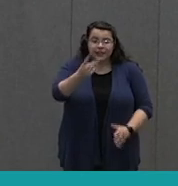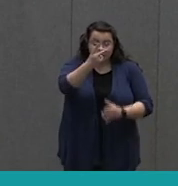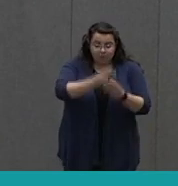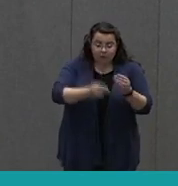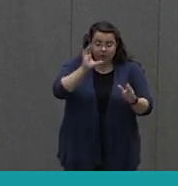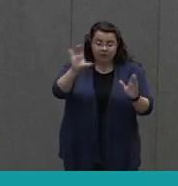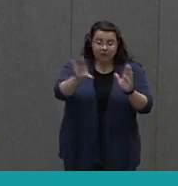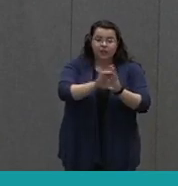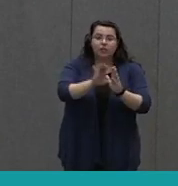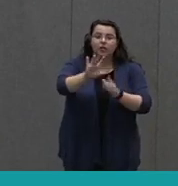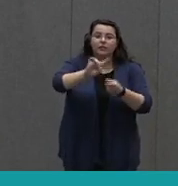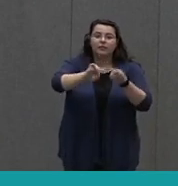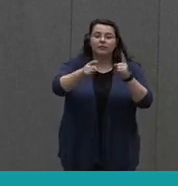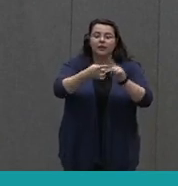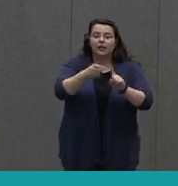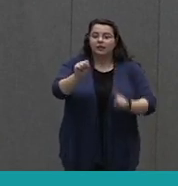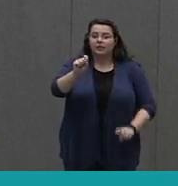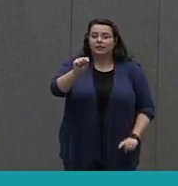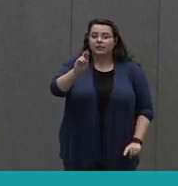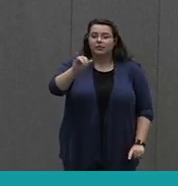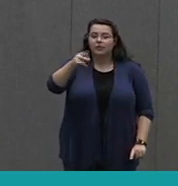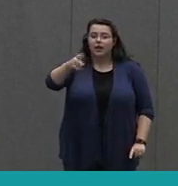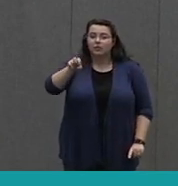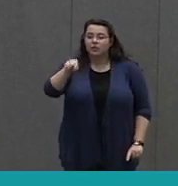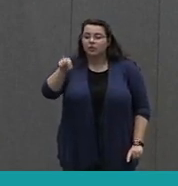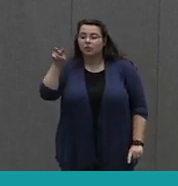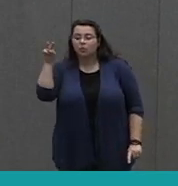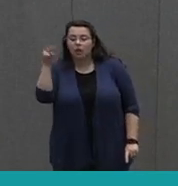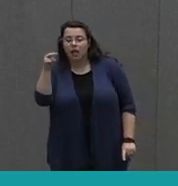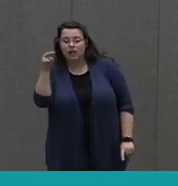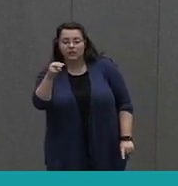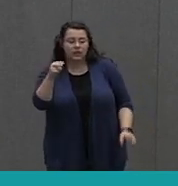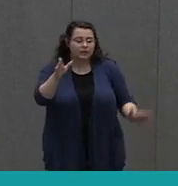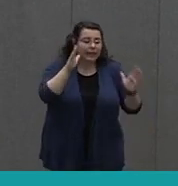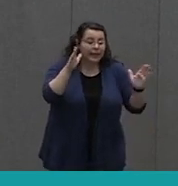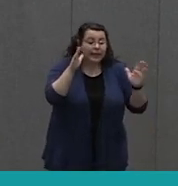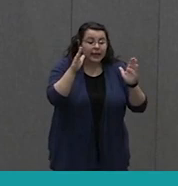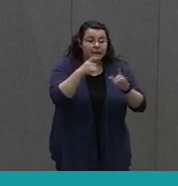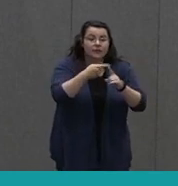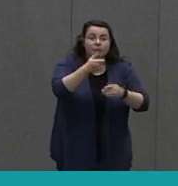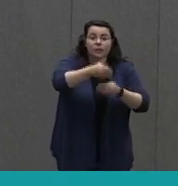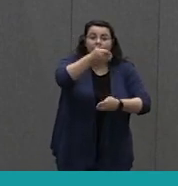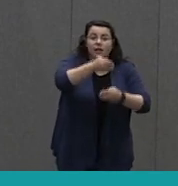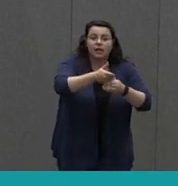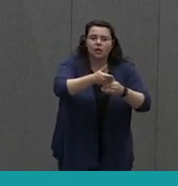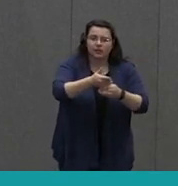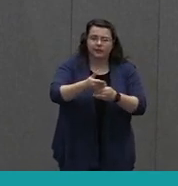Miserable. Even her whiskers look miserable, sad.